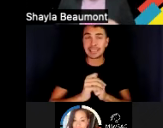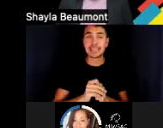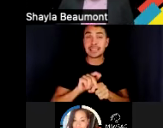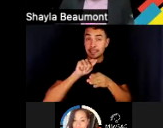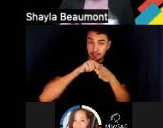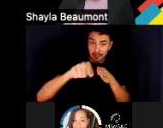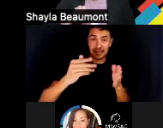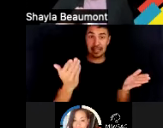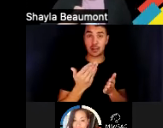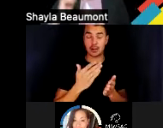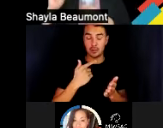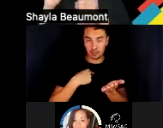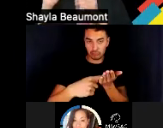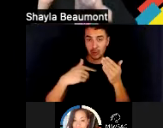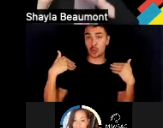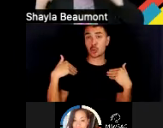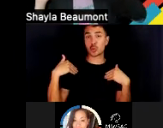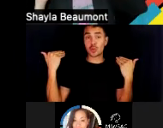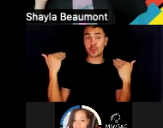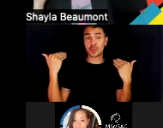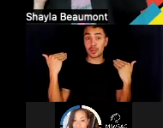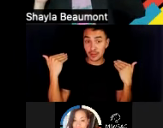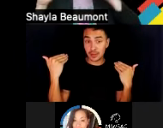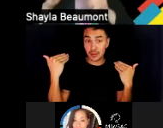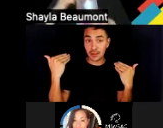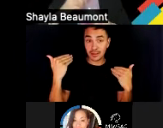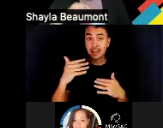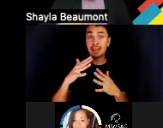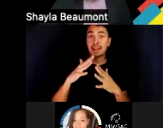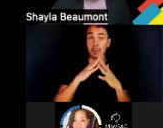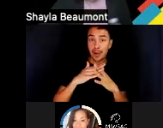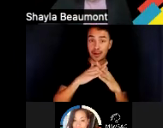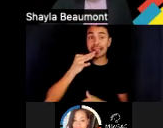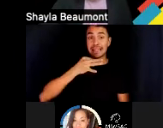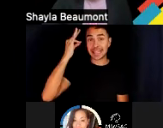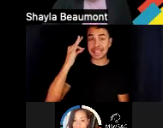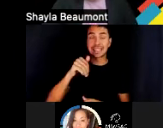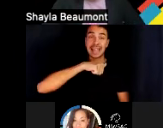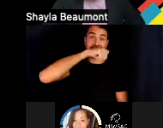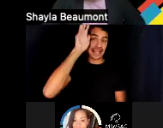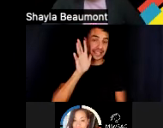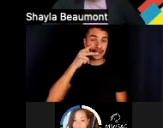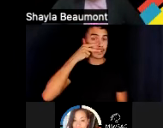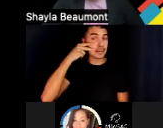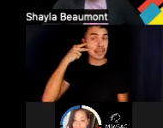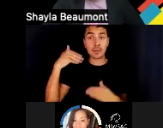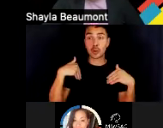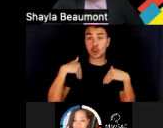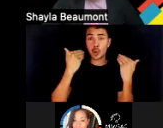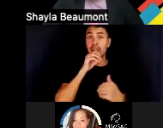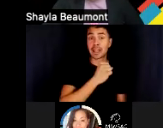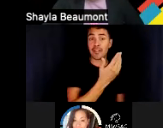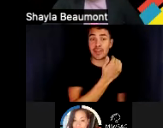youth, that suicide is the second leading cause of death for American Indian, Alaska Native youth 15 to 24 years